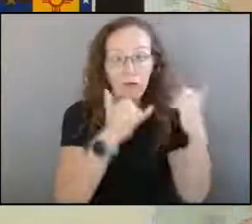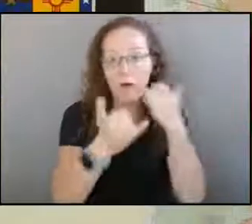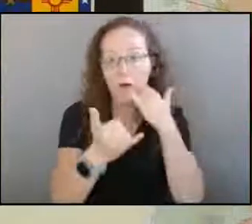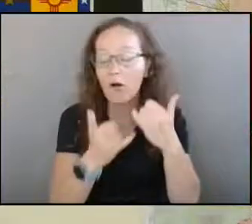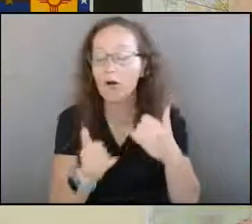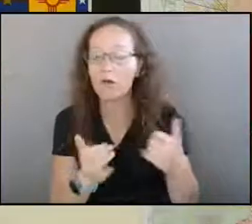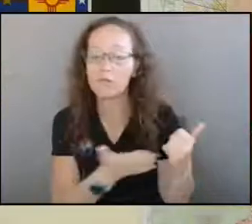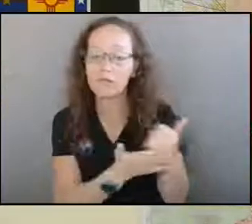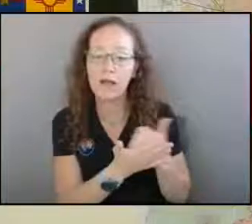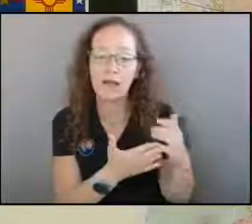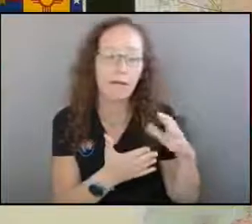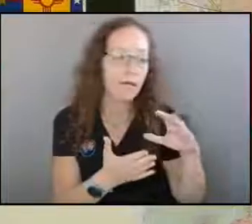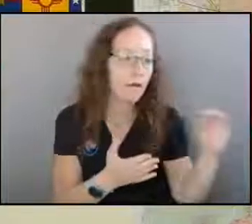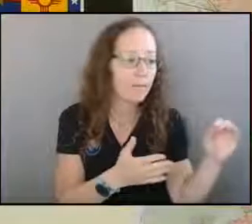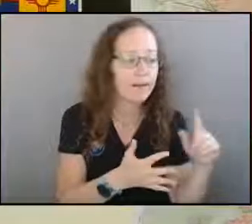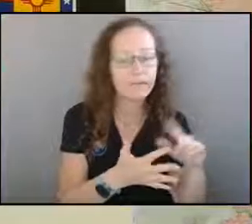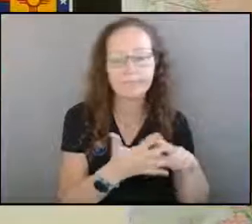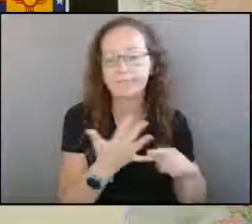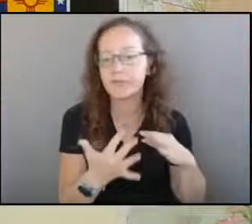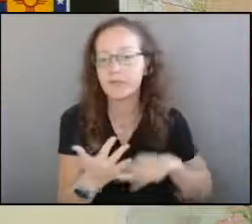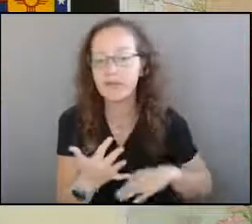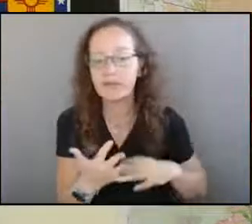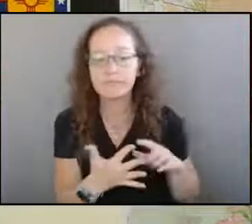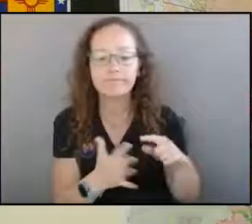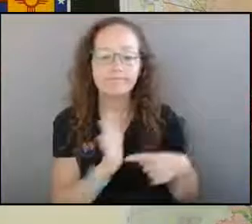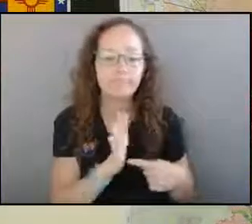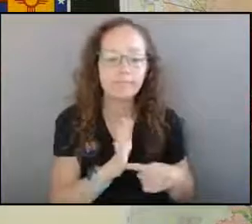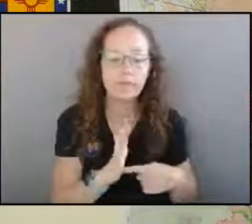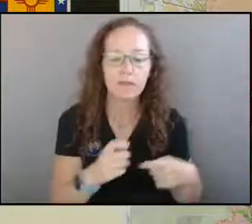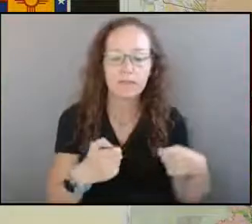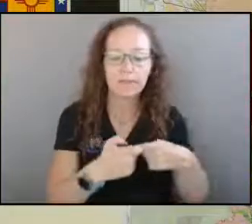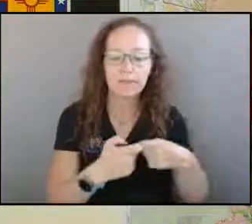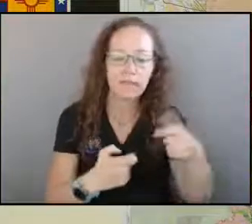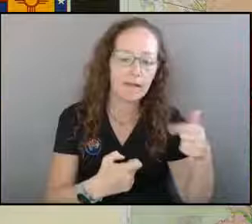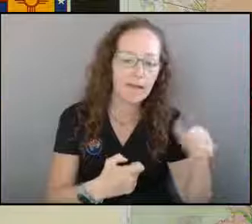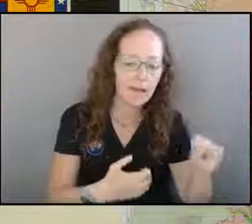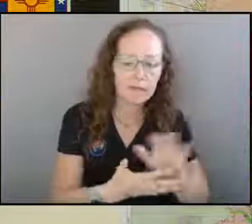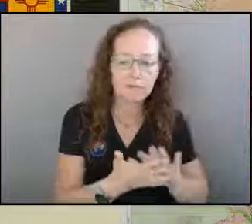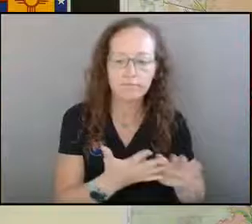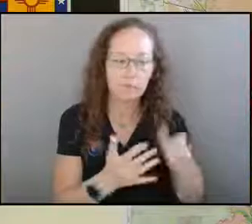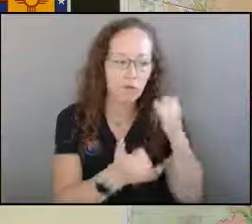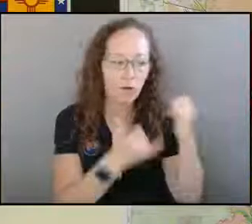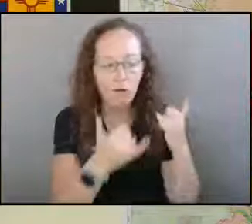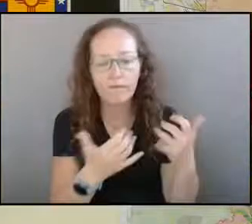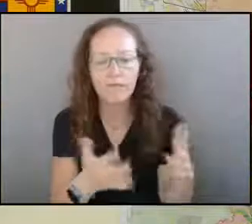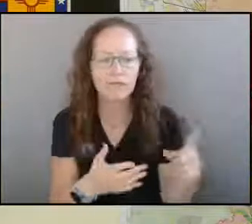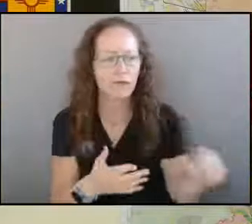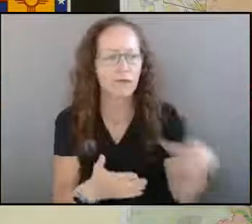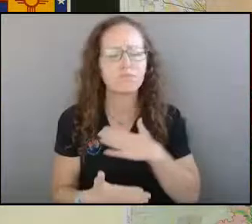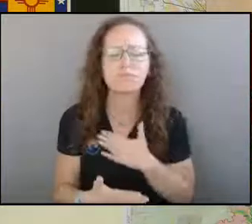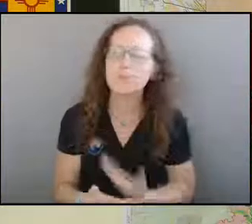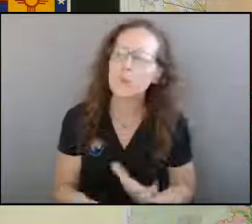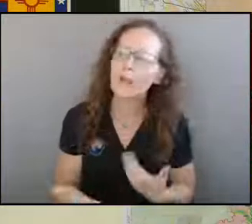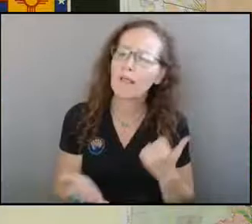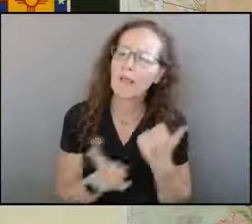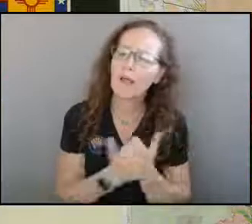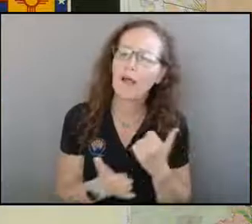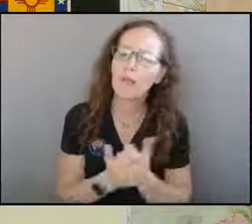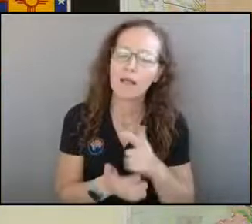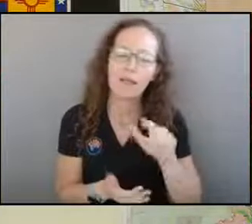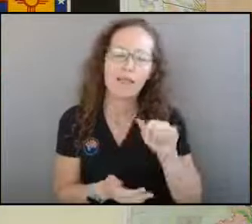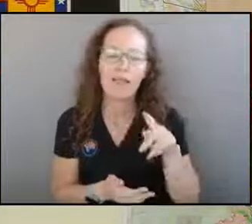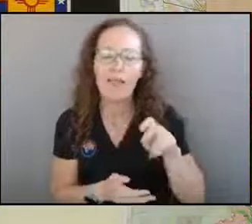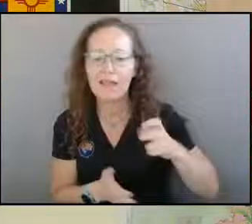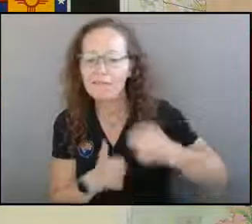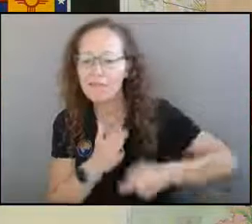creditors and the different entities, our utilities. Everyone's so very gracious to help. They have waived late fees. They have